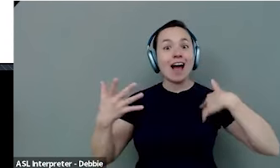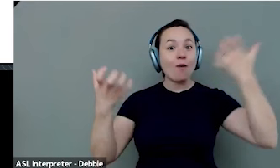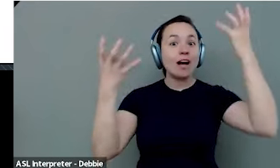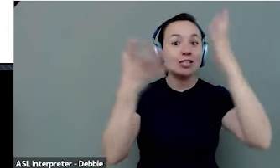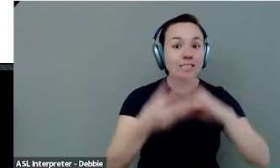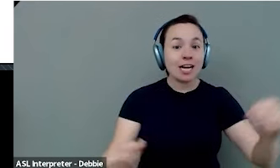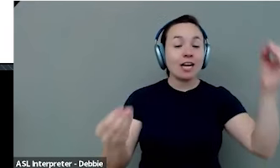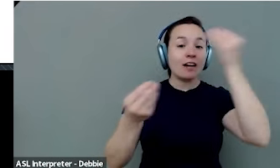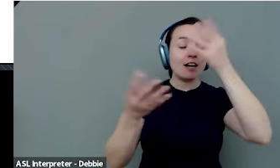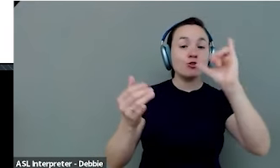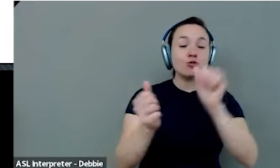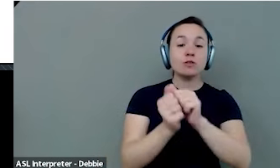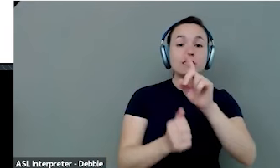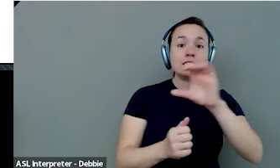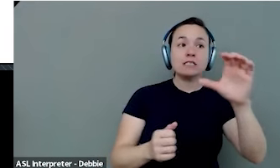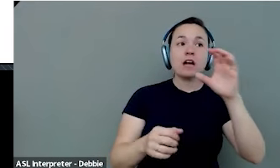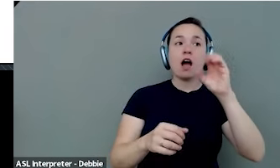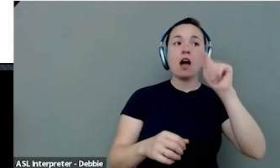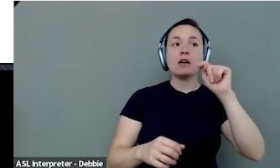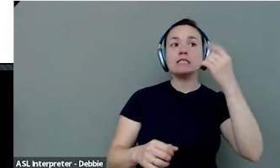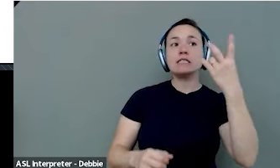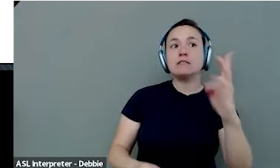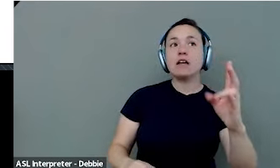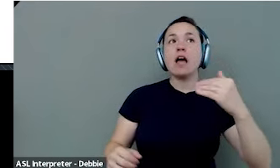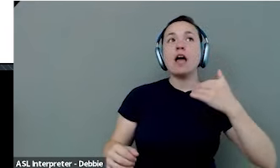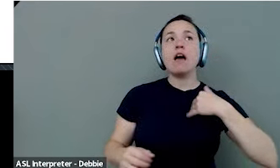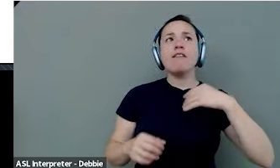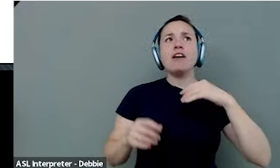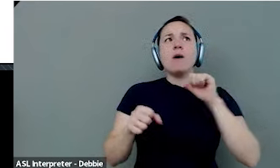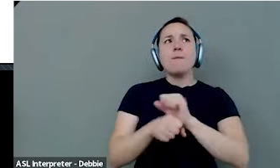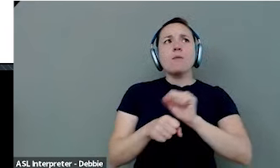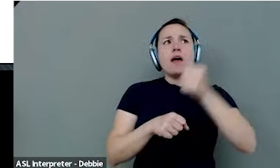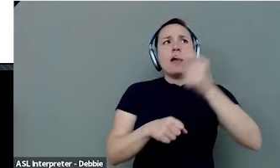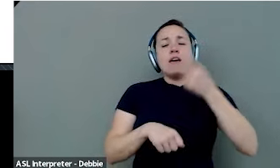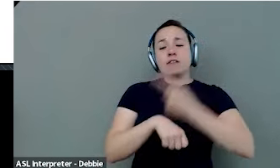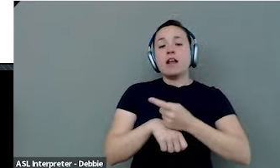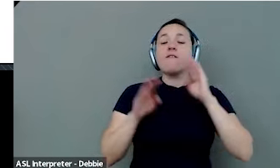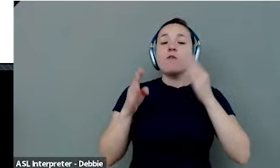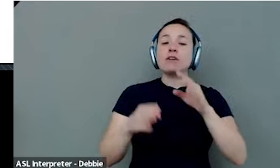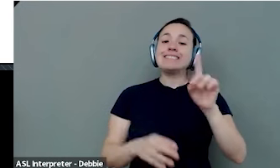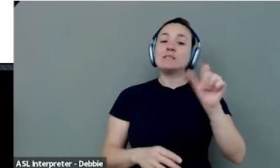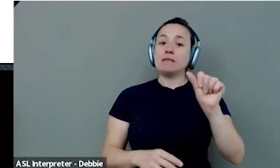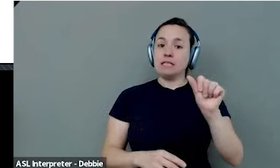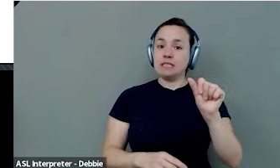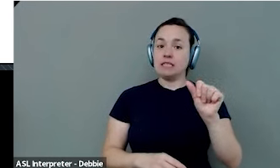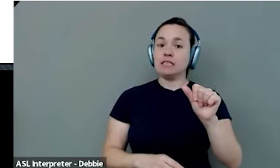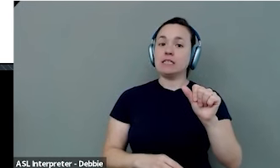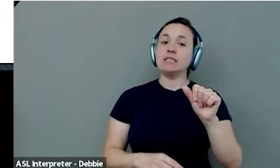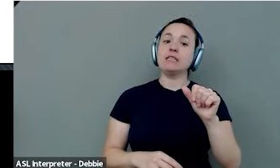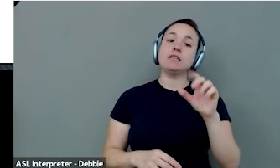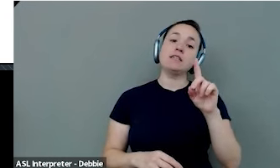as well with the DCC is on October 17th. We have an employment half-day focused on disability,